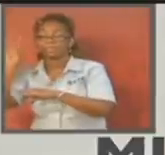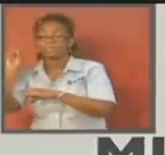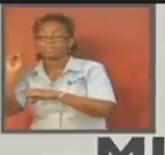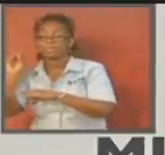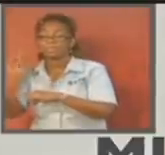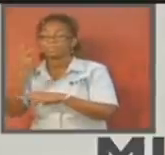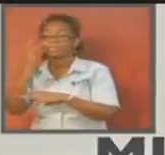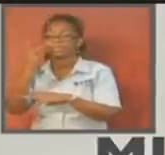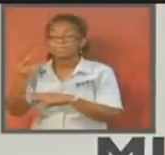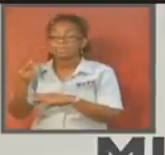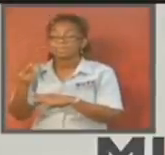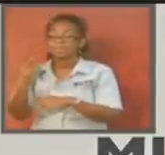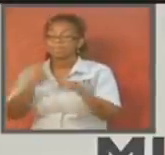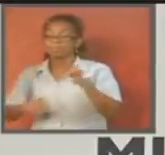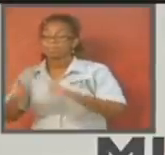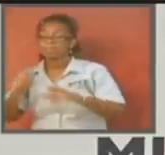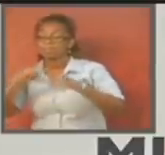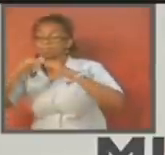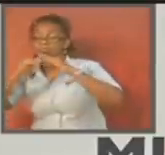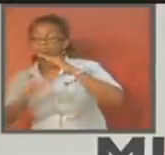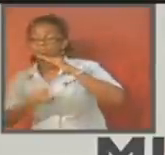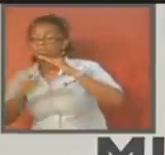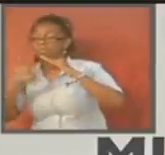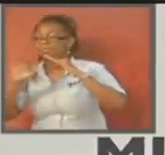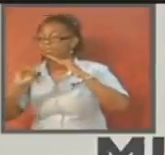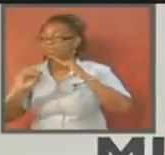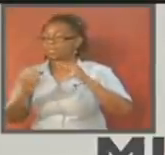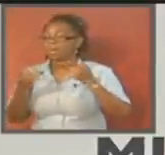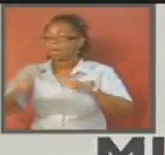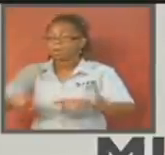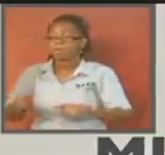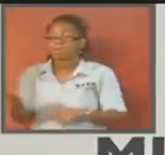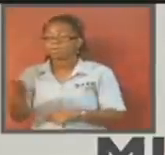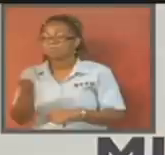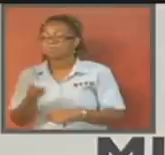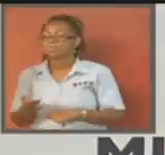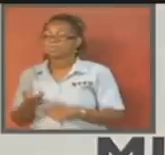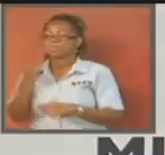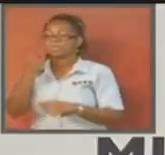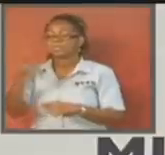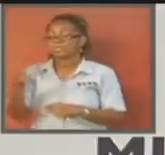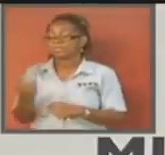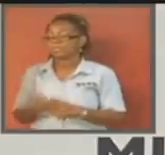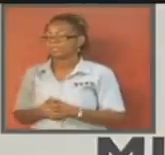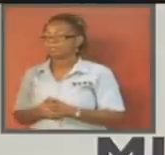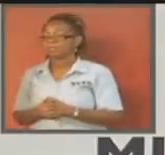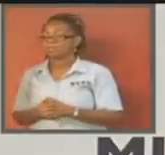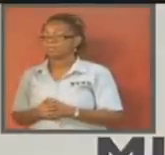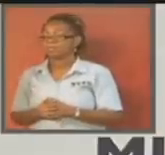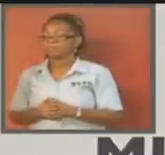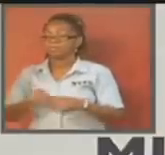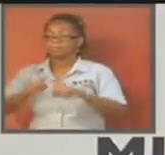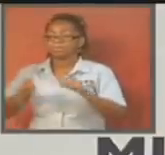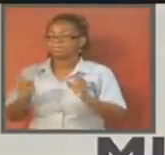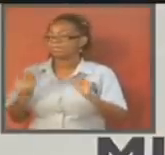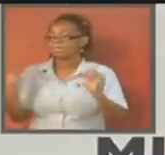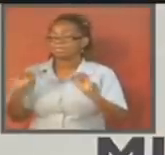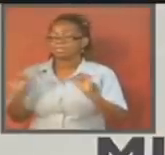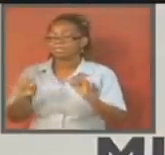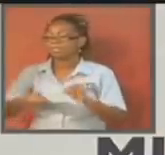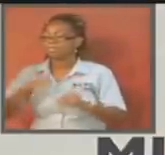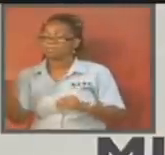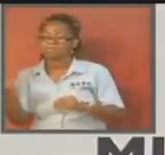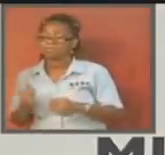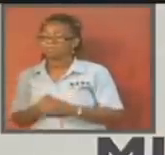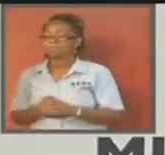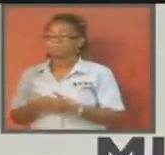50s. But other than those two indicators which he has presented on, I don't think there was anything significant that came to light. But